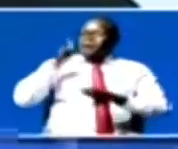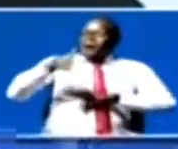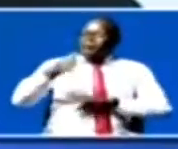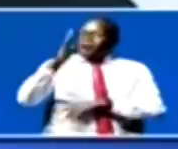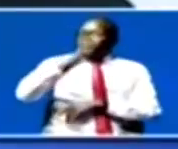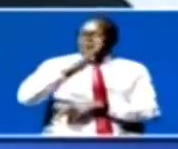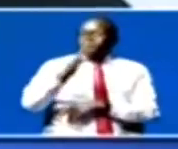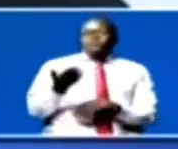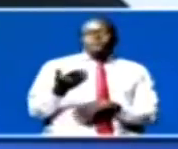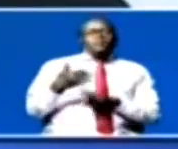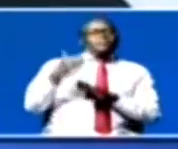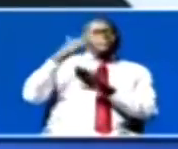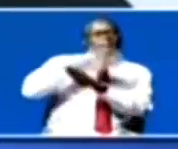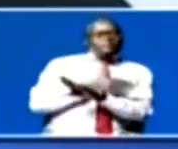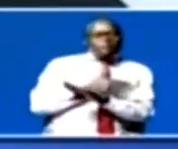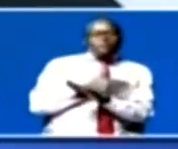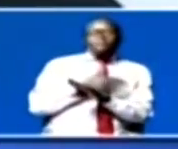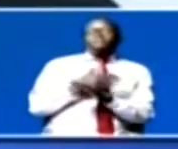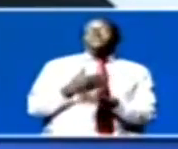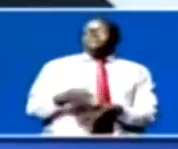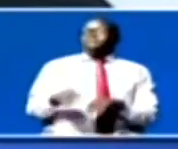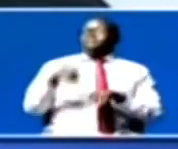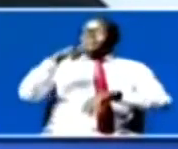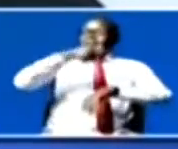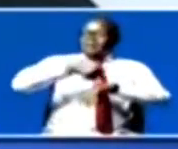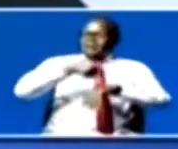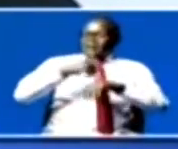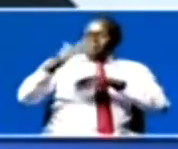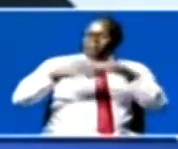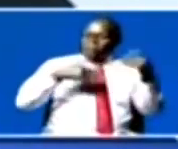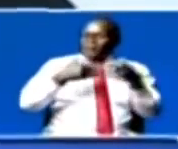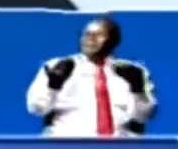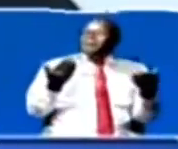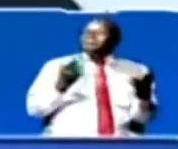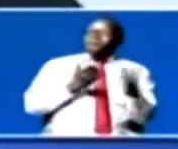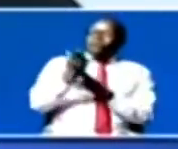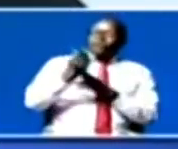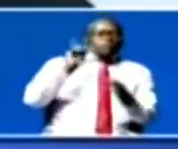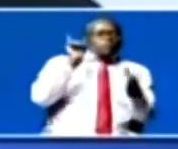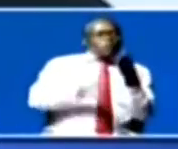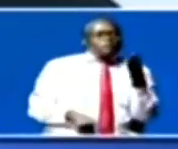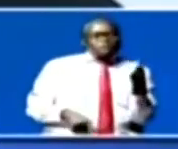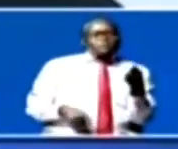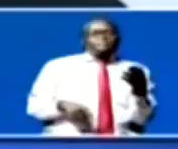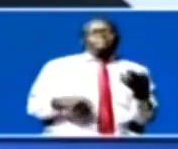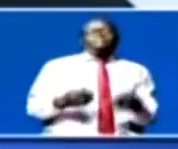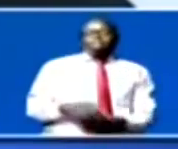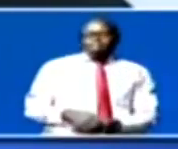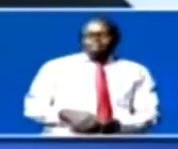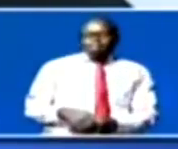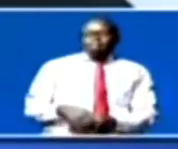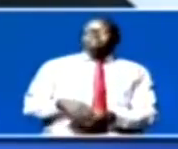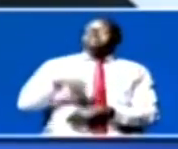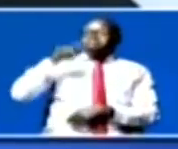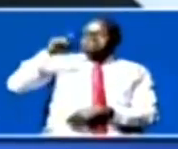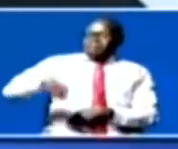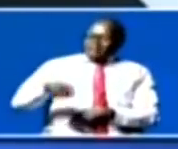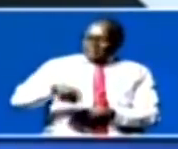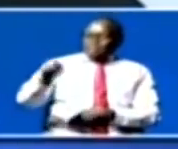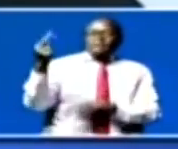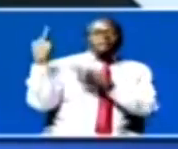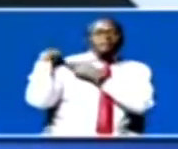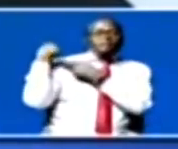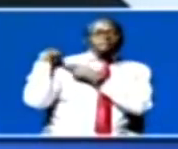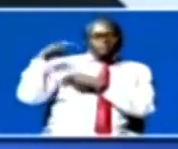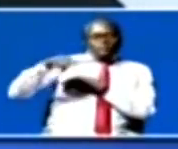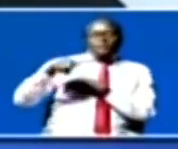papers before the stipulated time, whether by mistake or deliberately, will be held liable